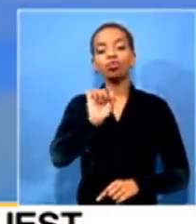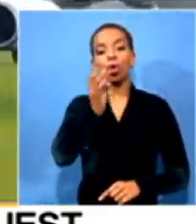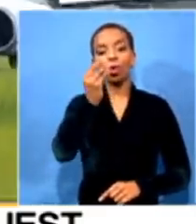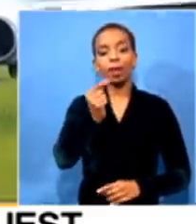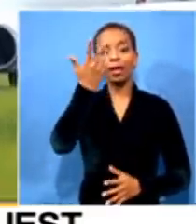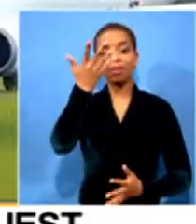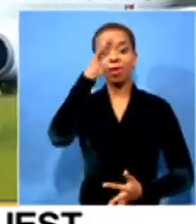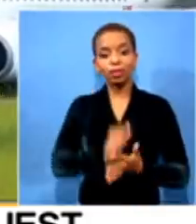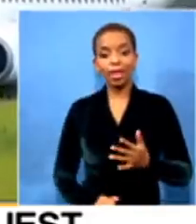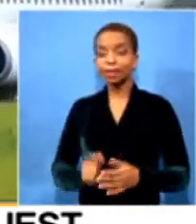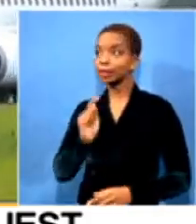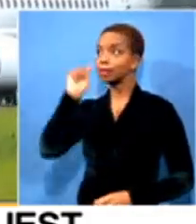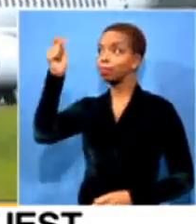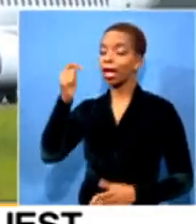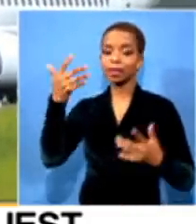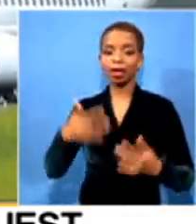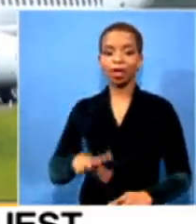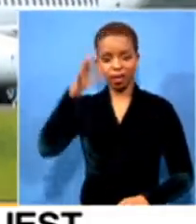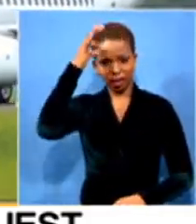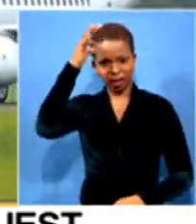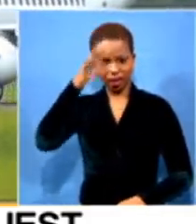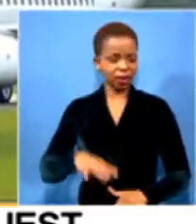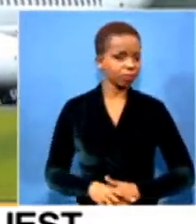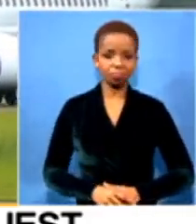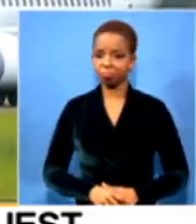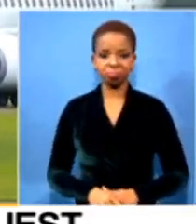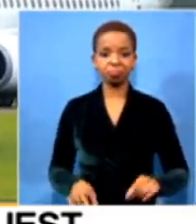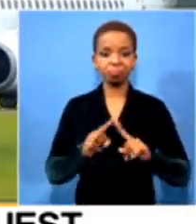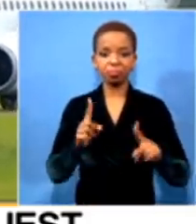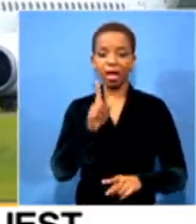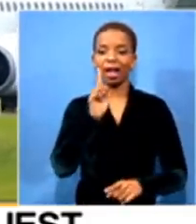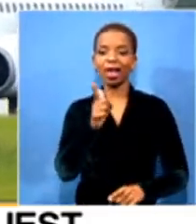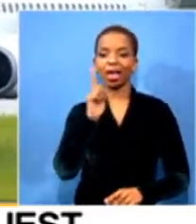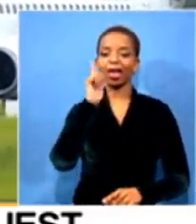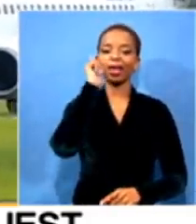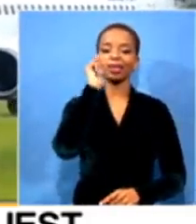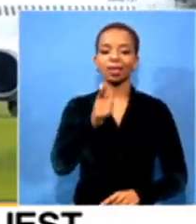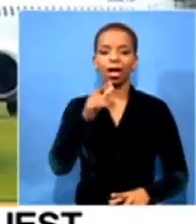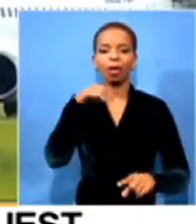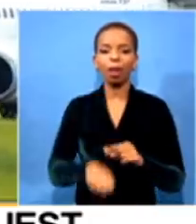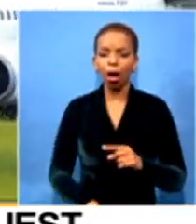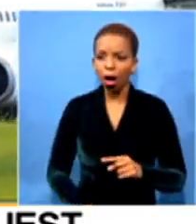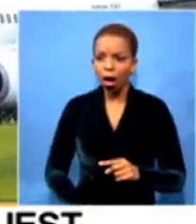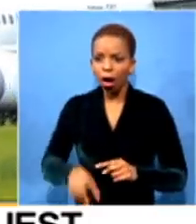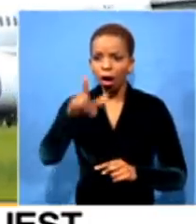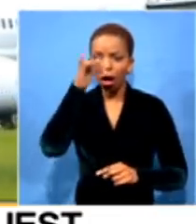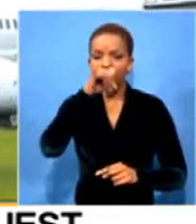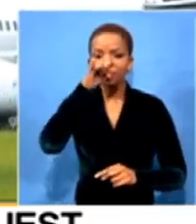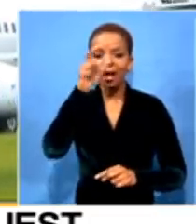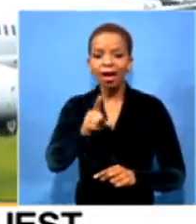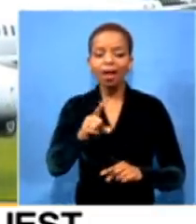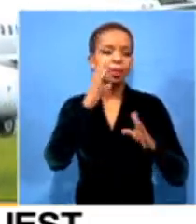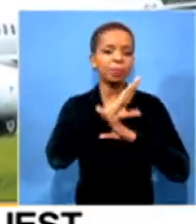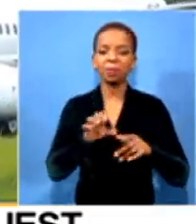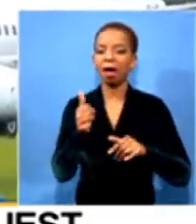legal position, only for them to discover later on that that money was not paid. Well, that is just criminal behavior. There's no other way to explain it.